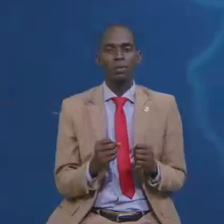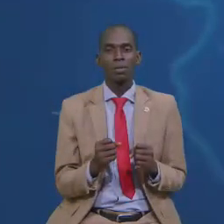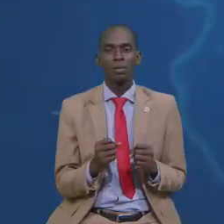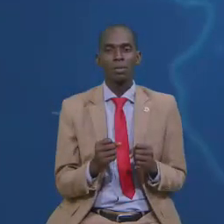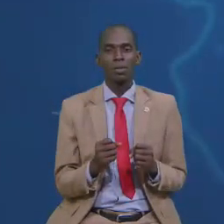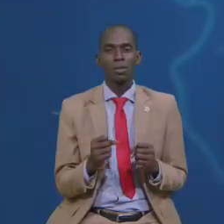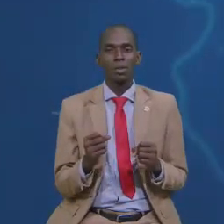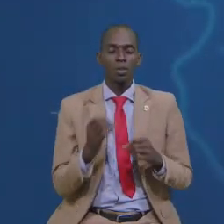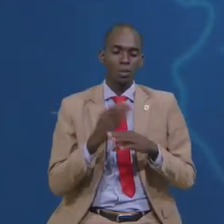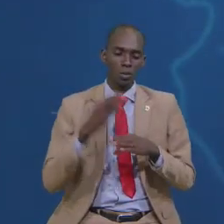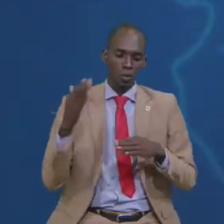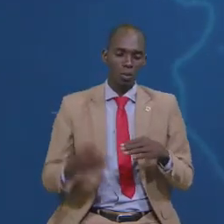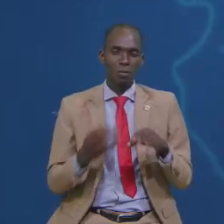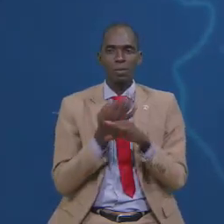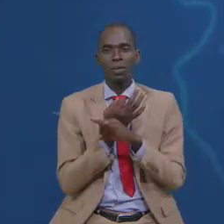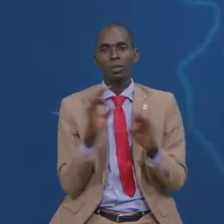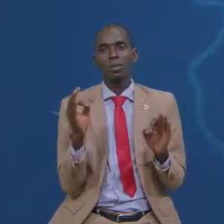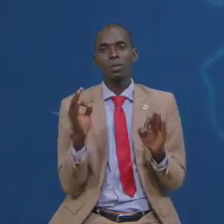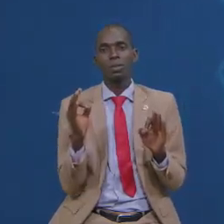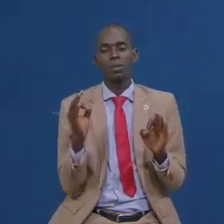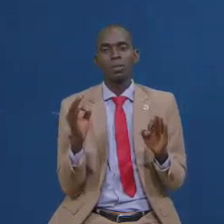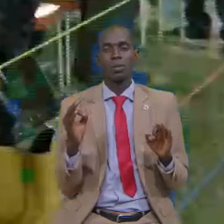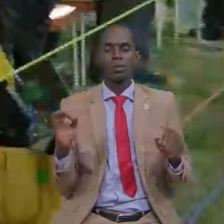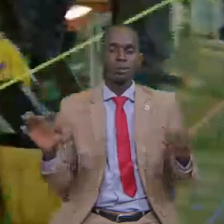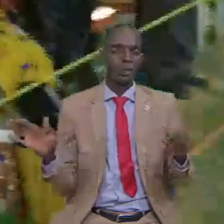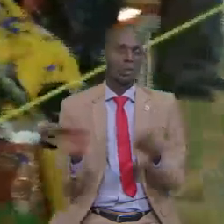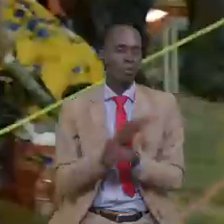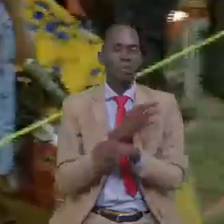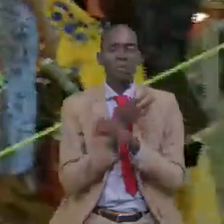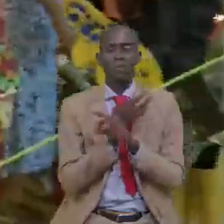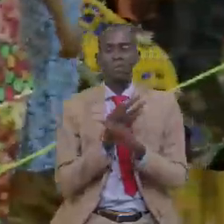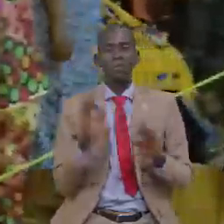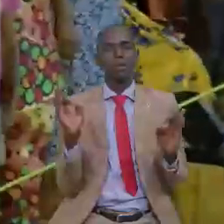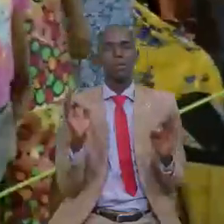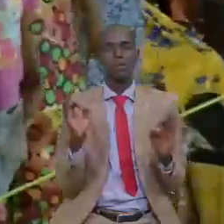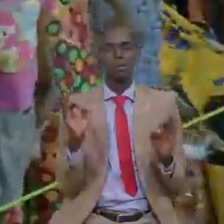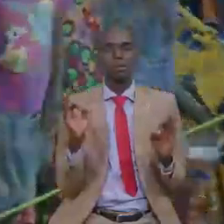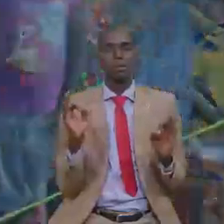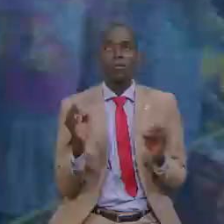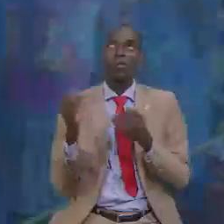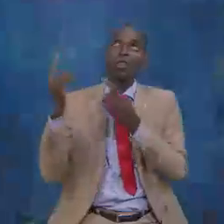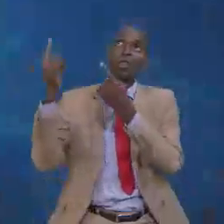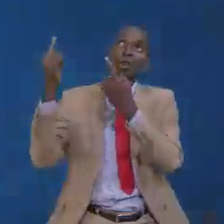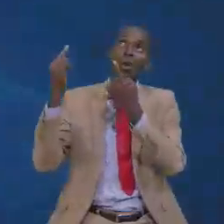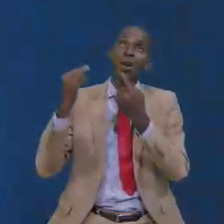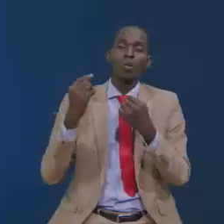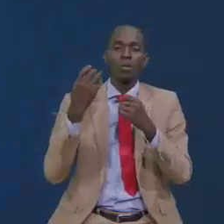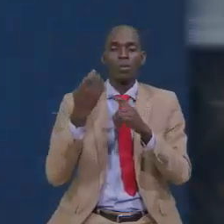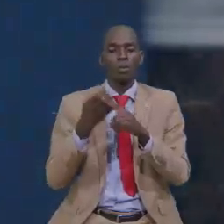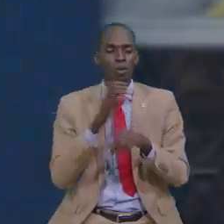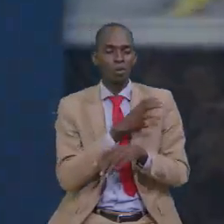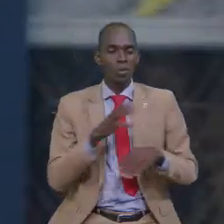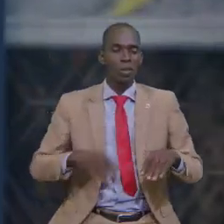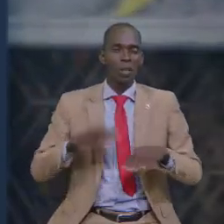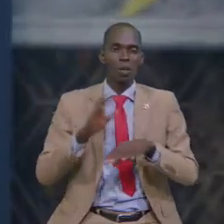Total freedom. Complete freedom. Coming from the Christ on the cross.